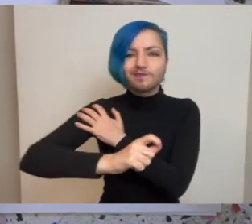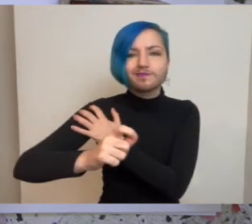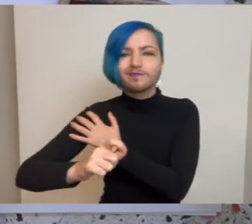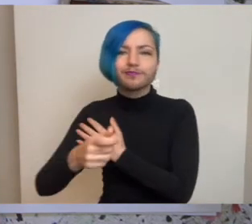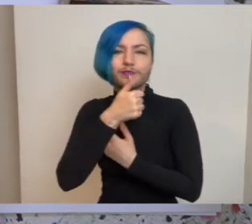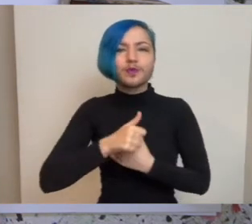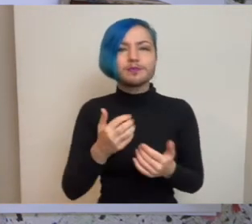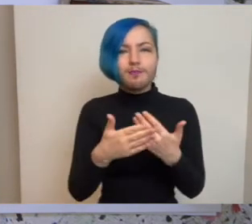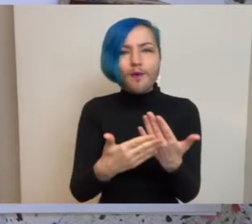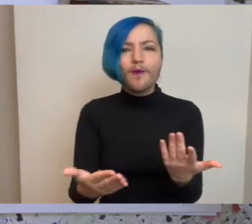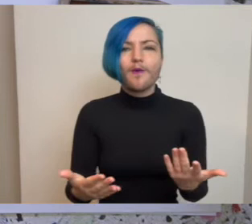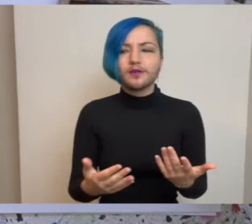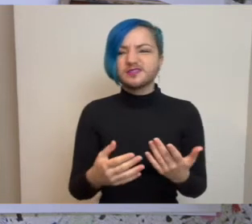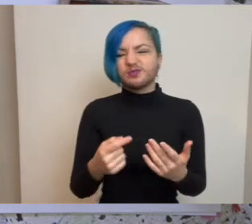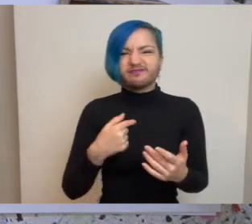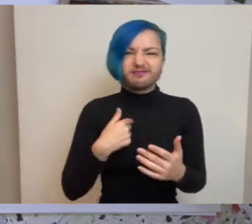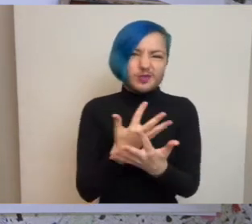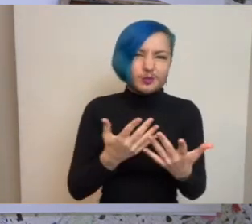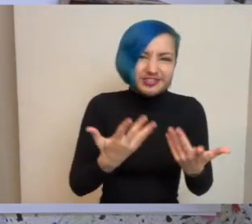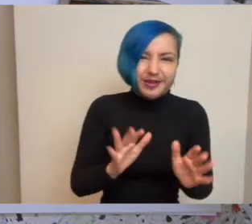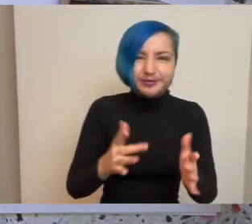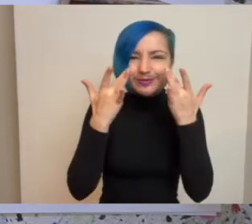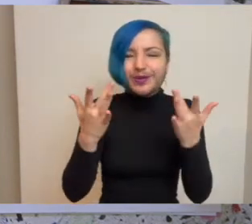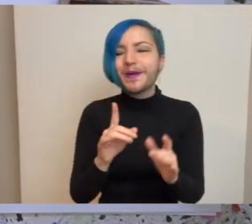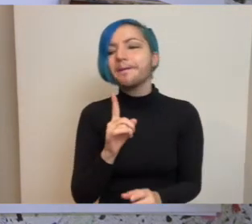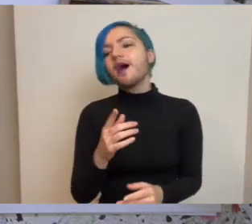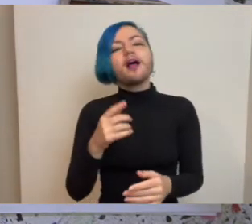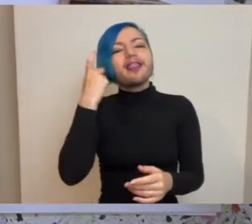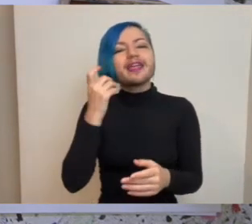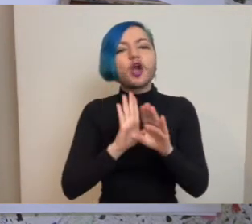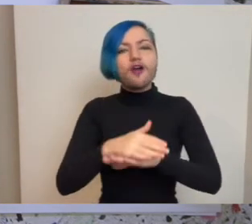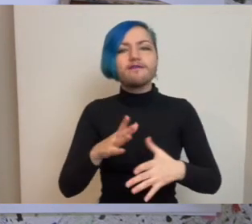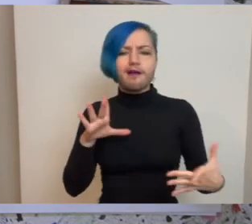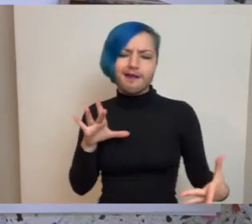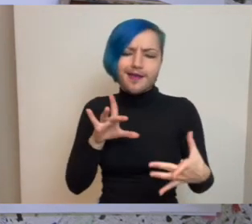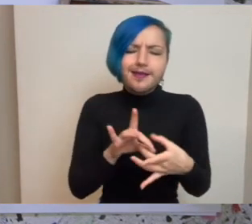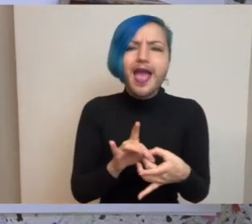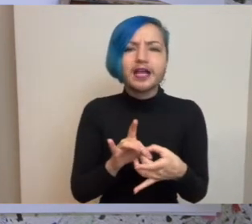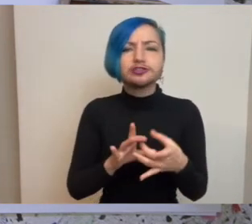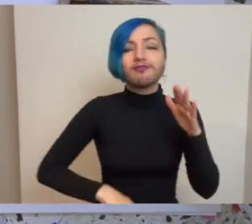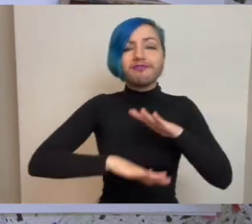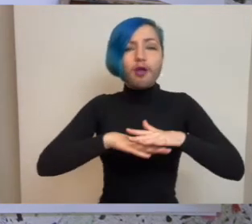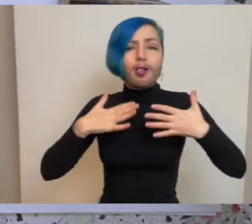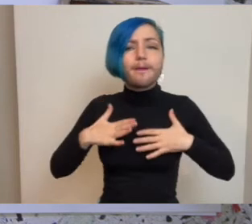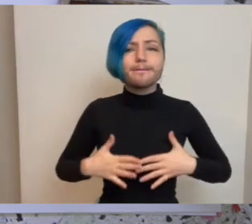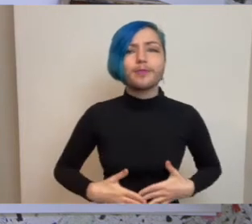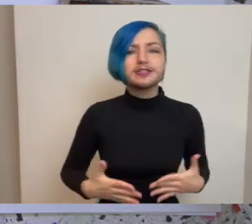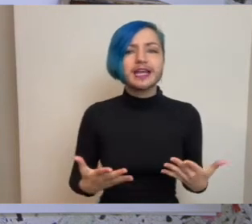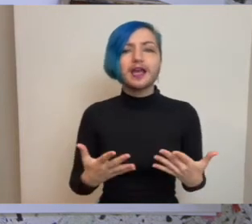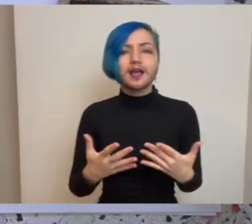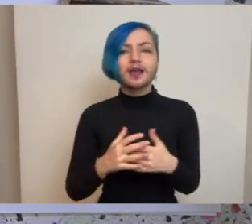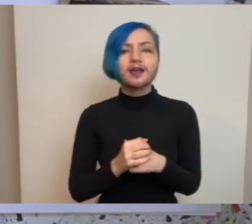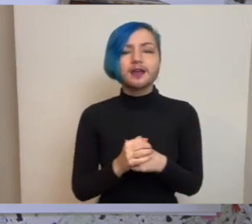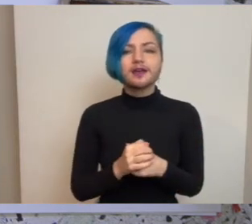bit. I'm kind of exaggerating this now, but I just want you to think about engaging your whole body